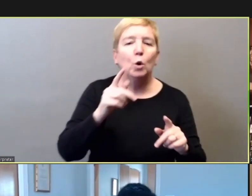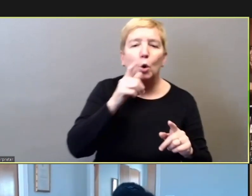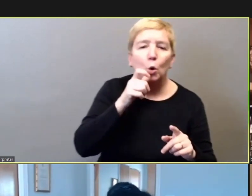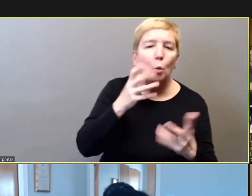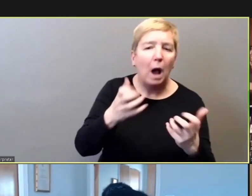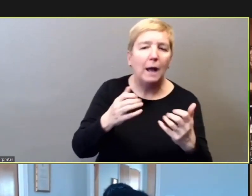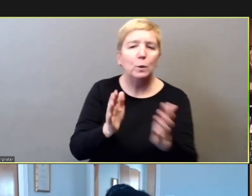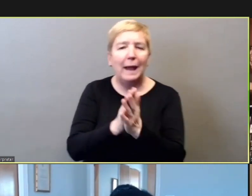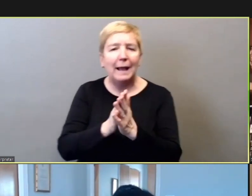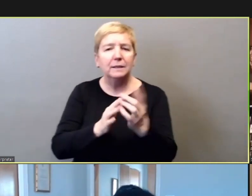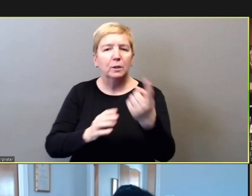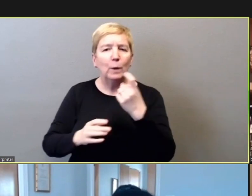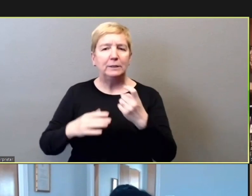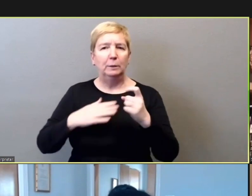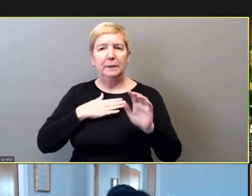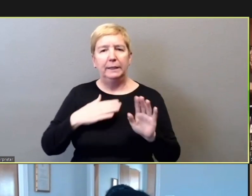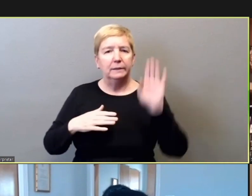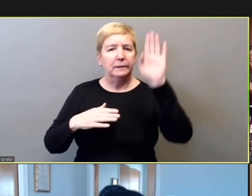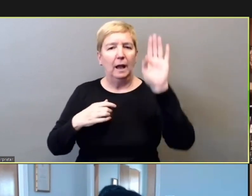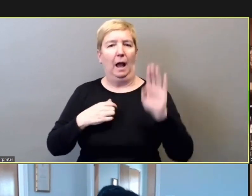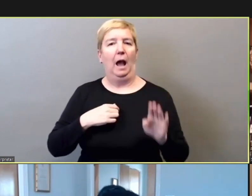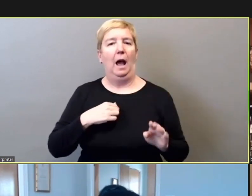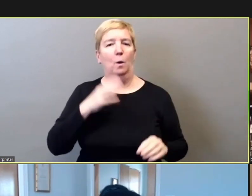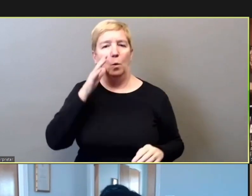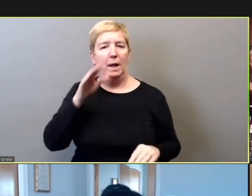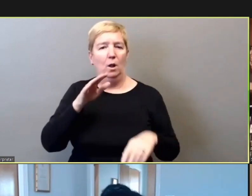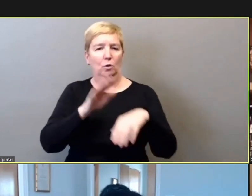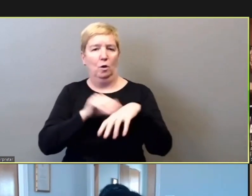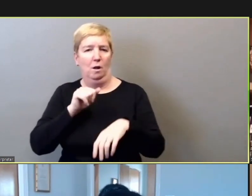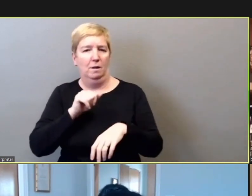hand and I will call on you.